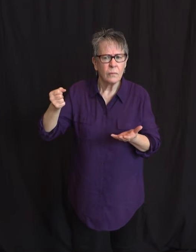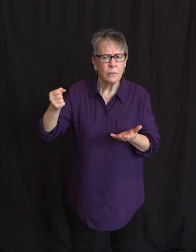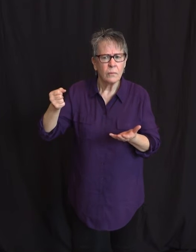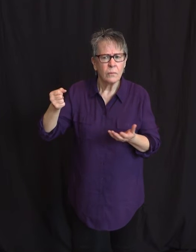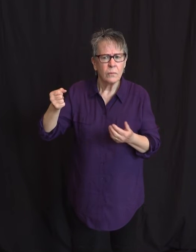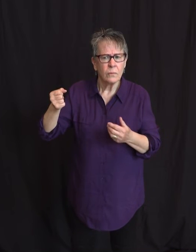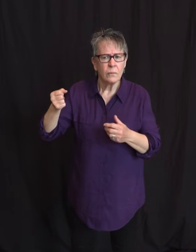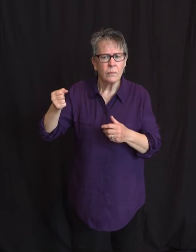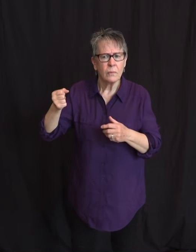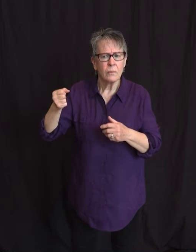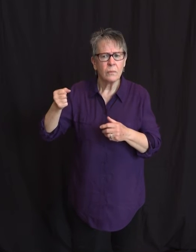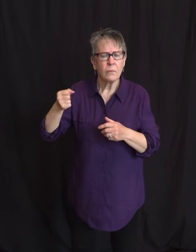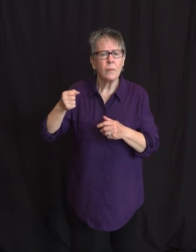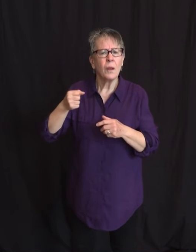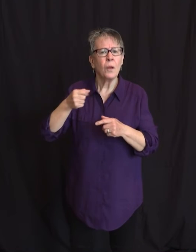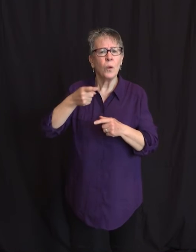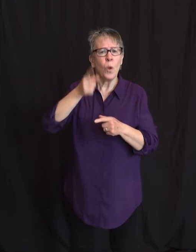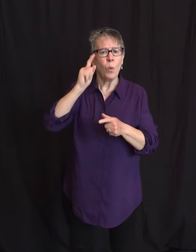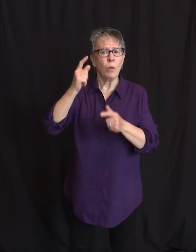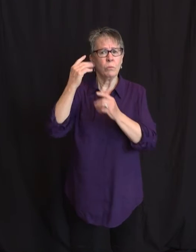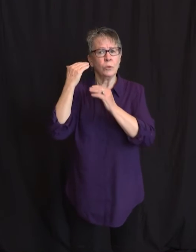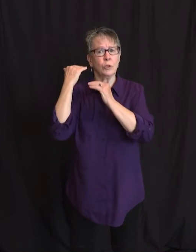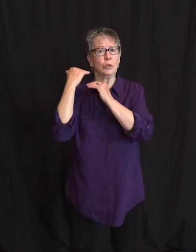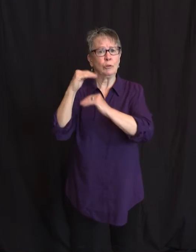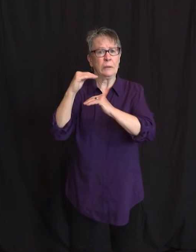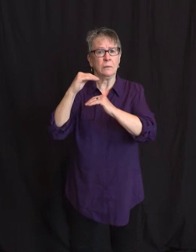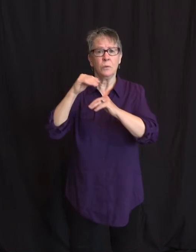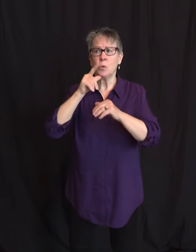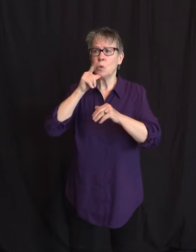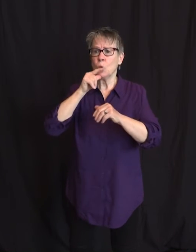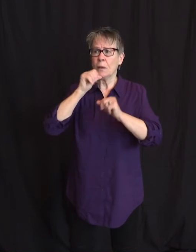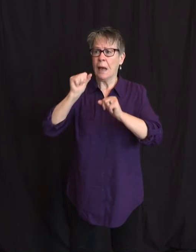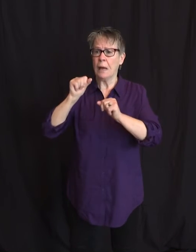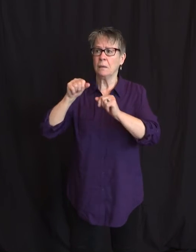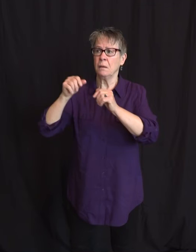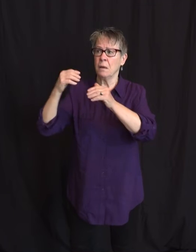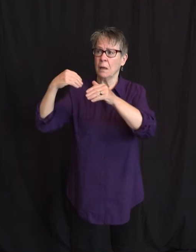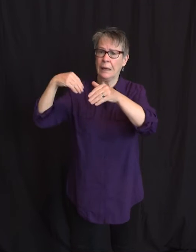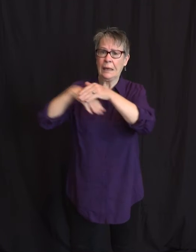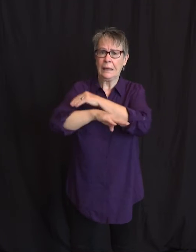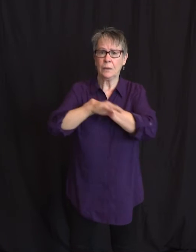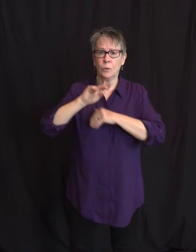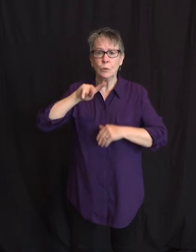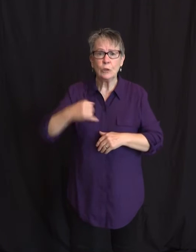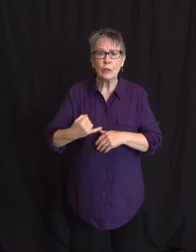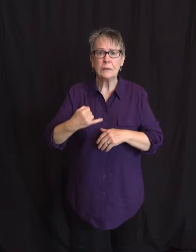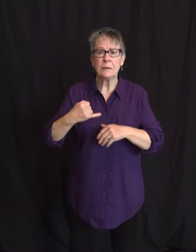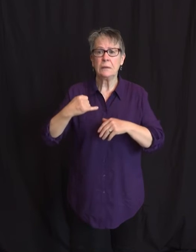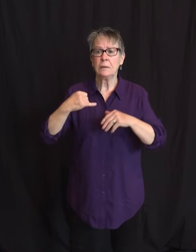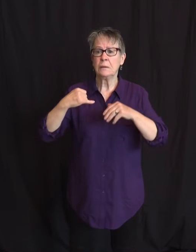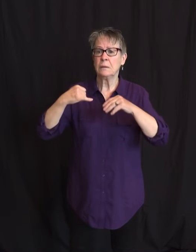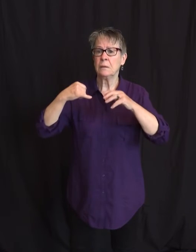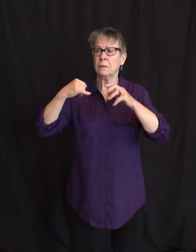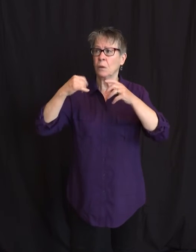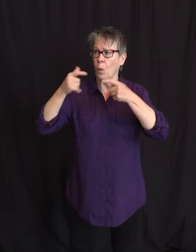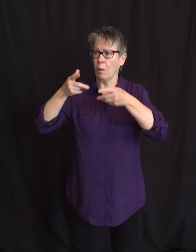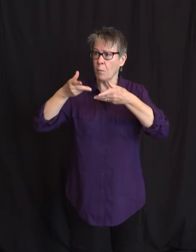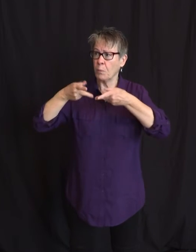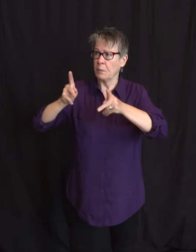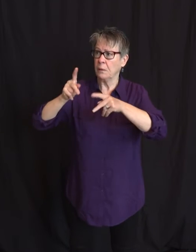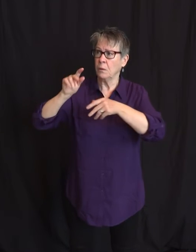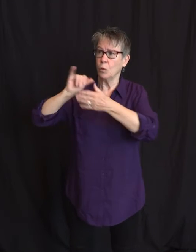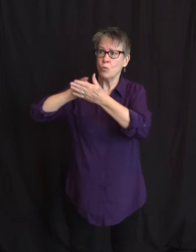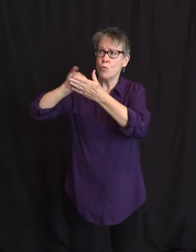the restrictions too quickly or didn't have them as expansive in the first place, and there's a second